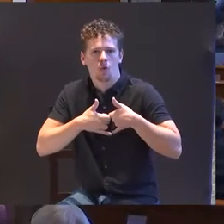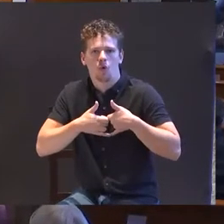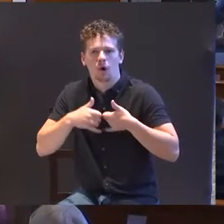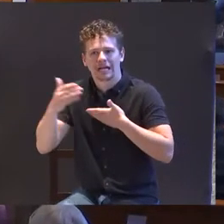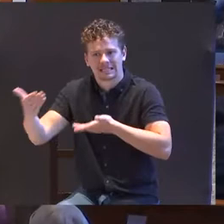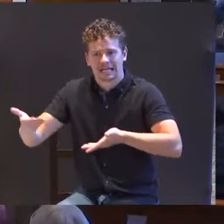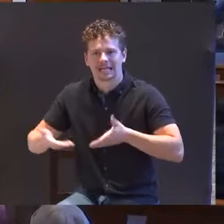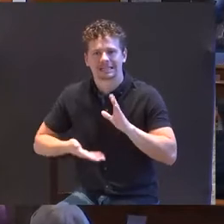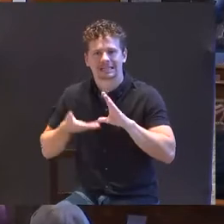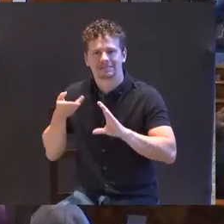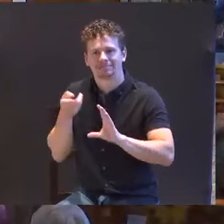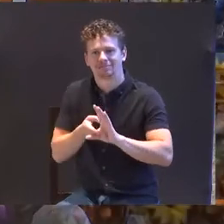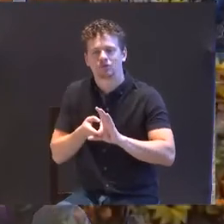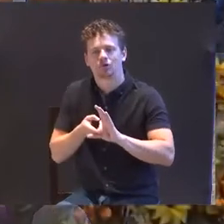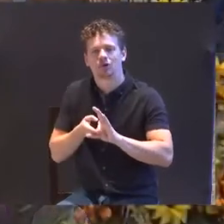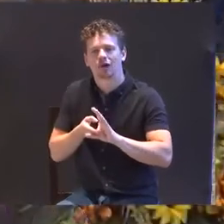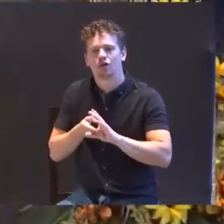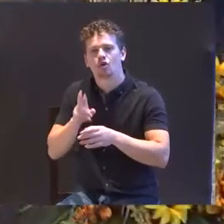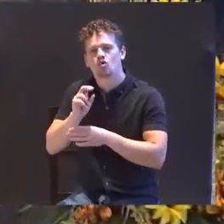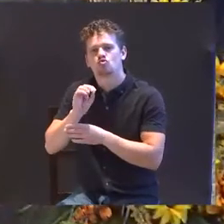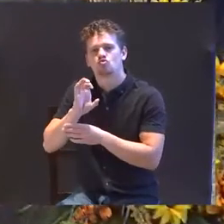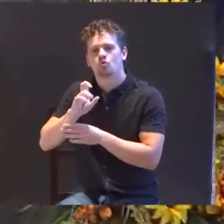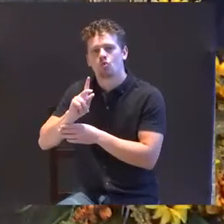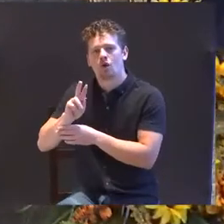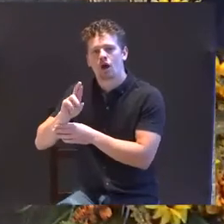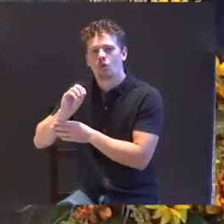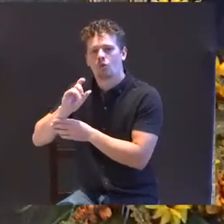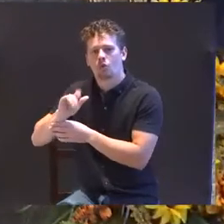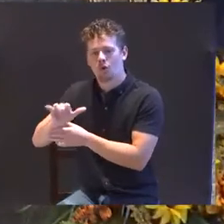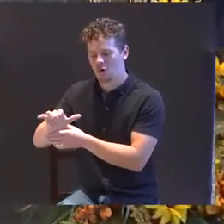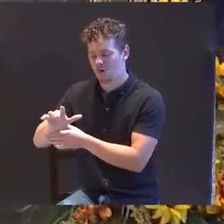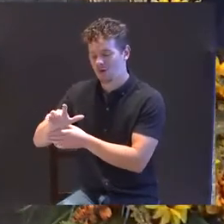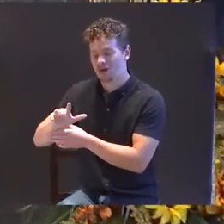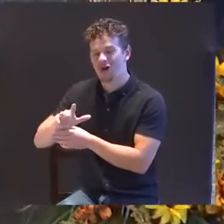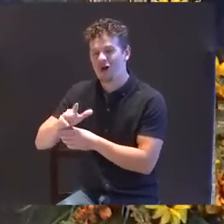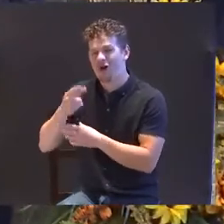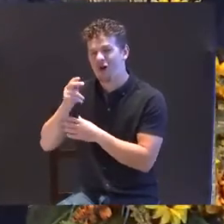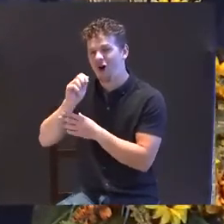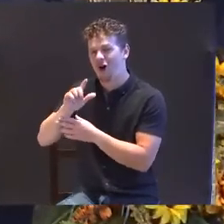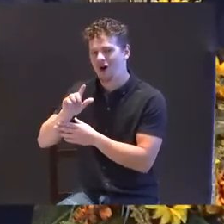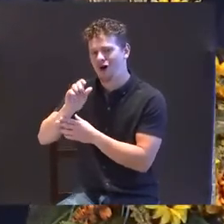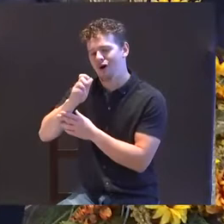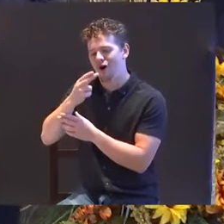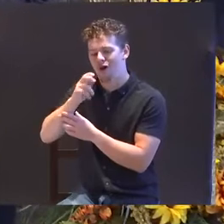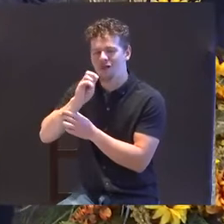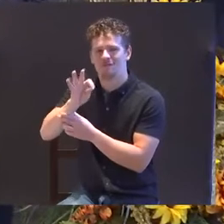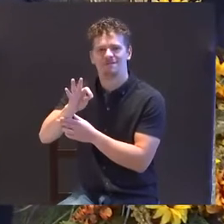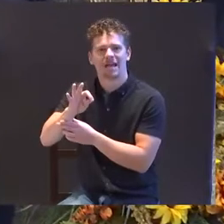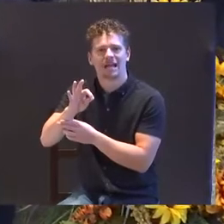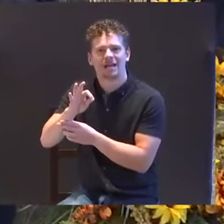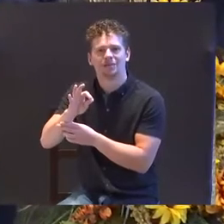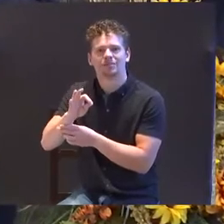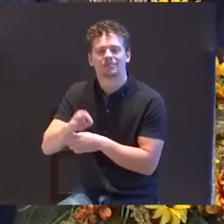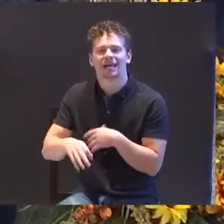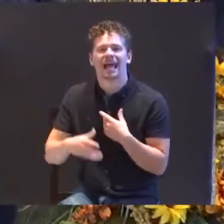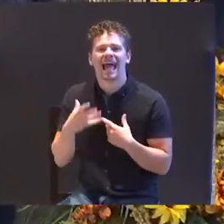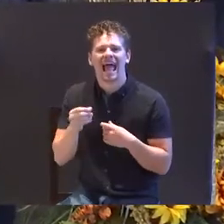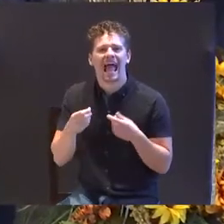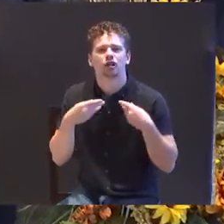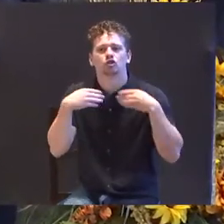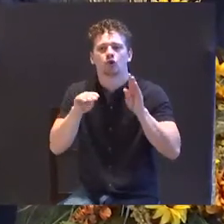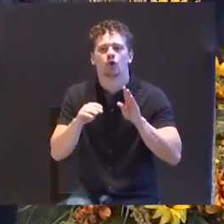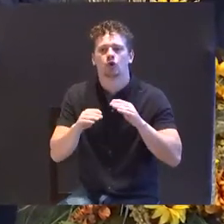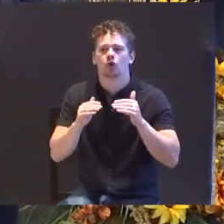in 2000. He was one of the best-selling music artists of all time, having sold more than 100